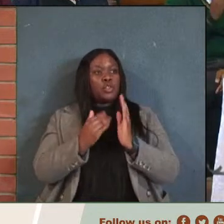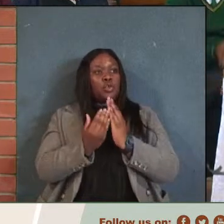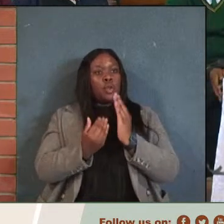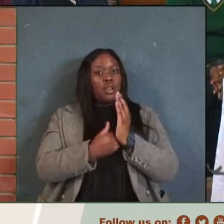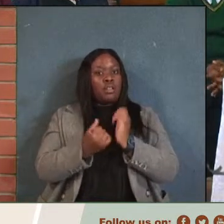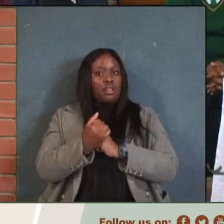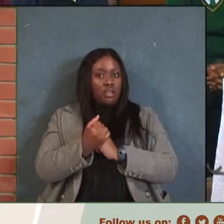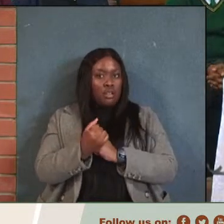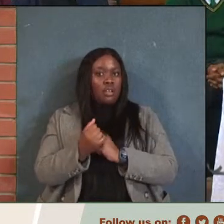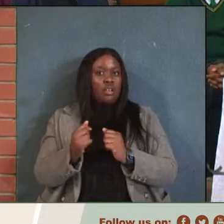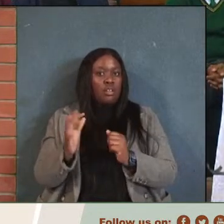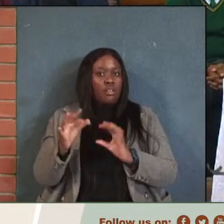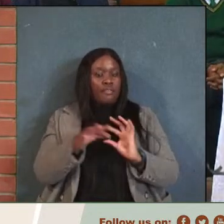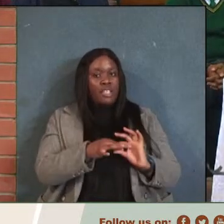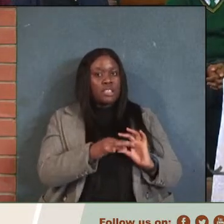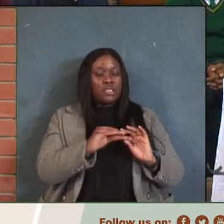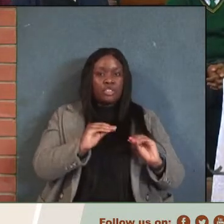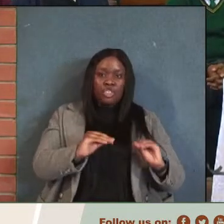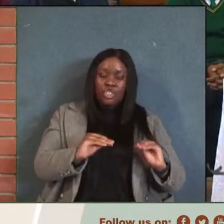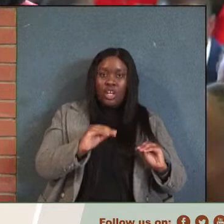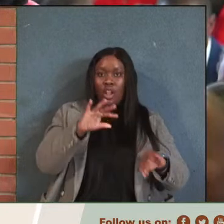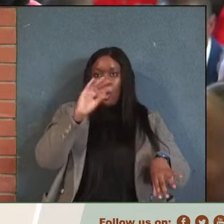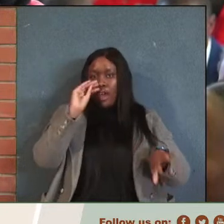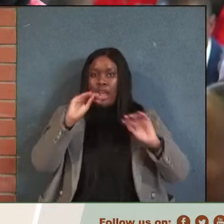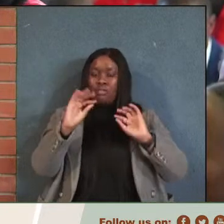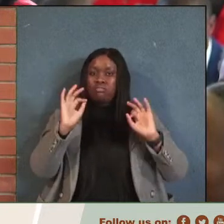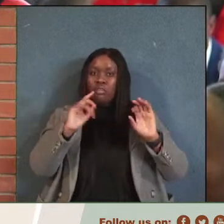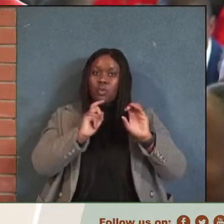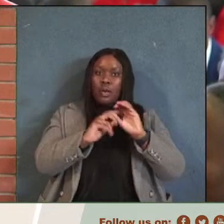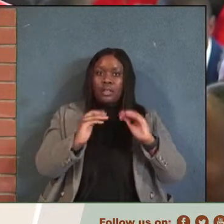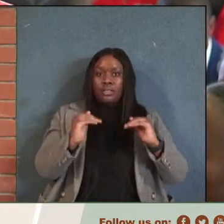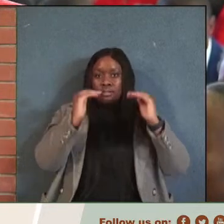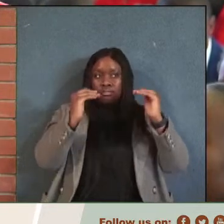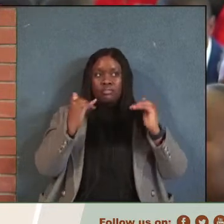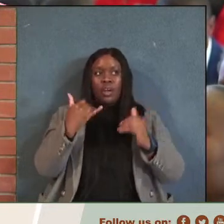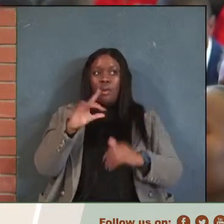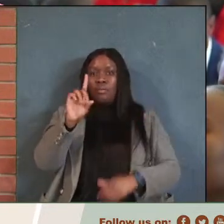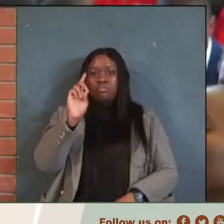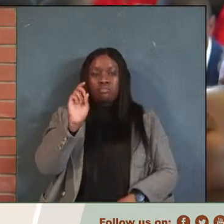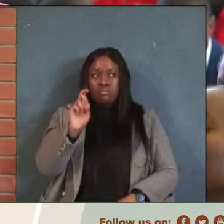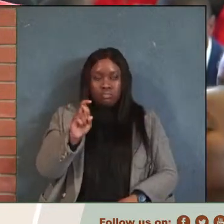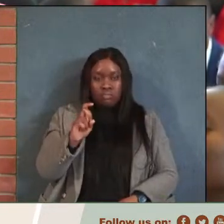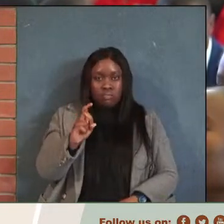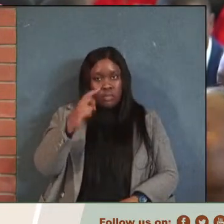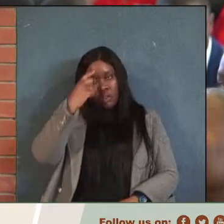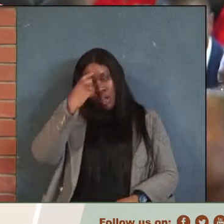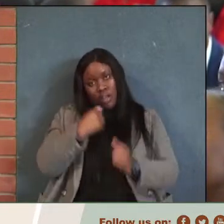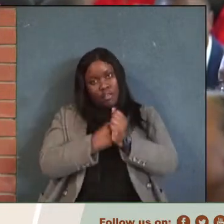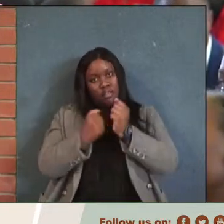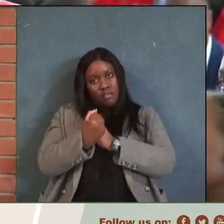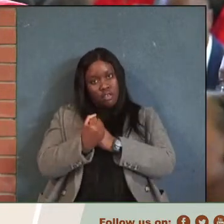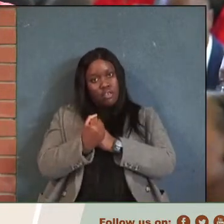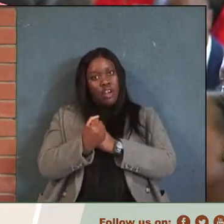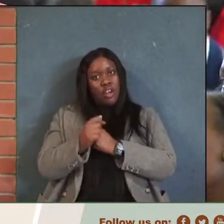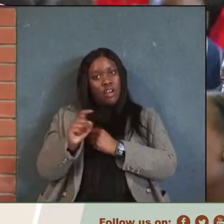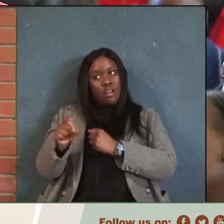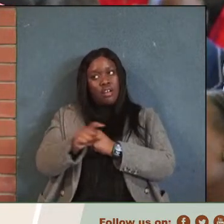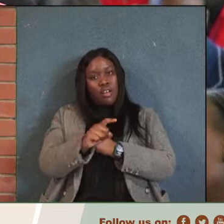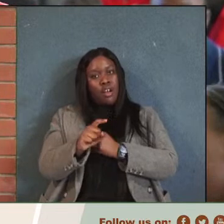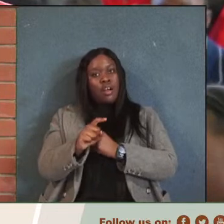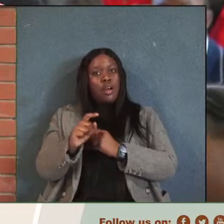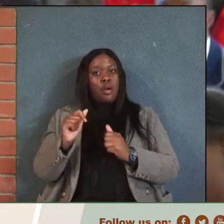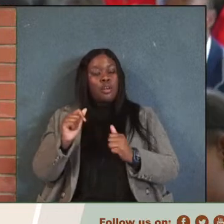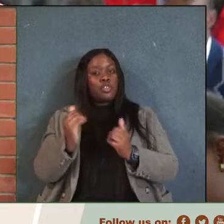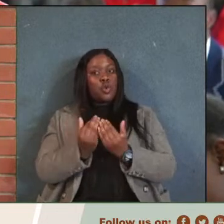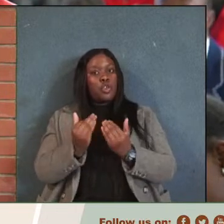of quality learning and teaching. I come before you with the question, is infrastructure in underperforming schools regularly checked